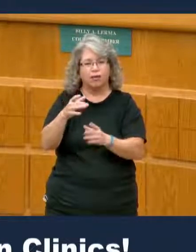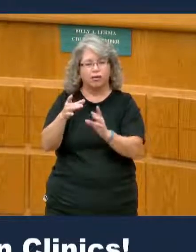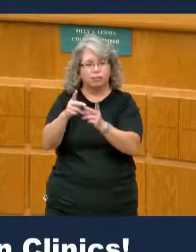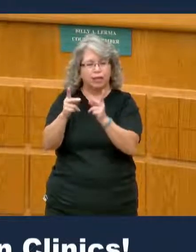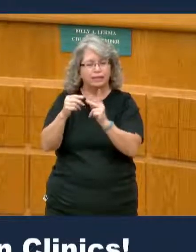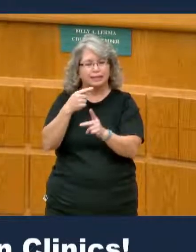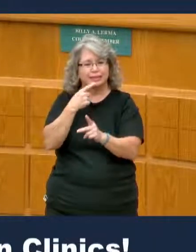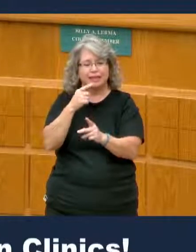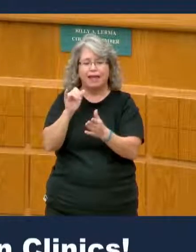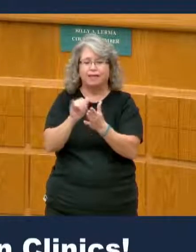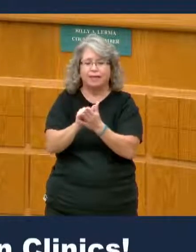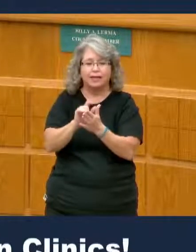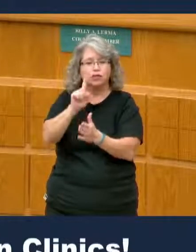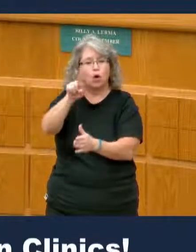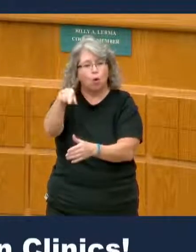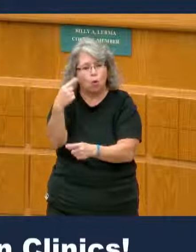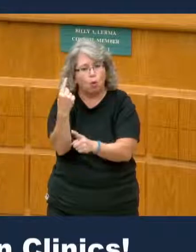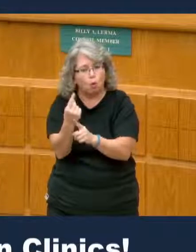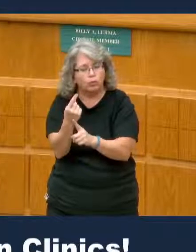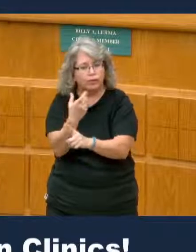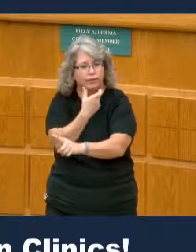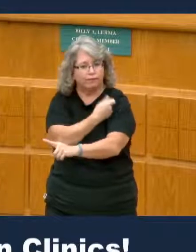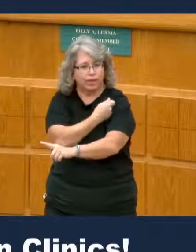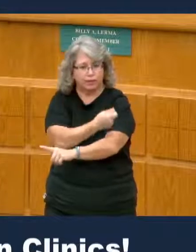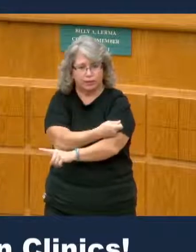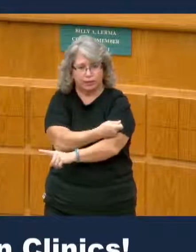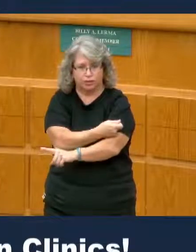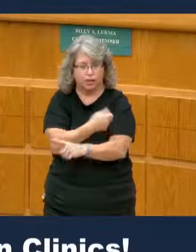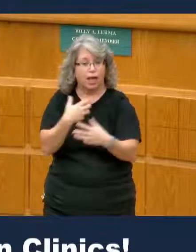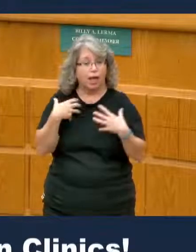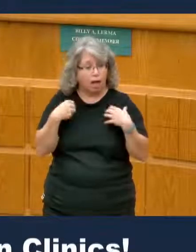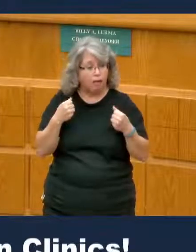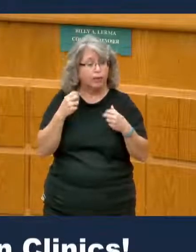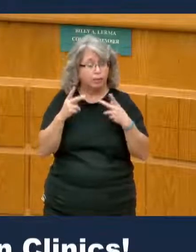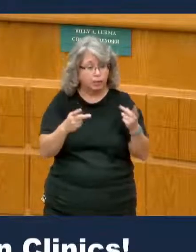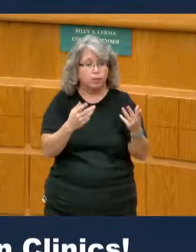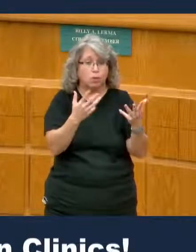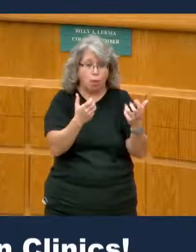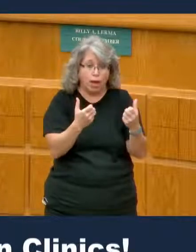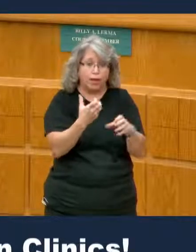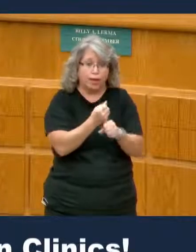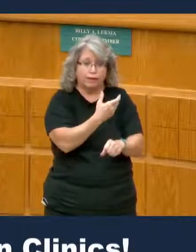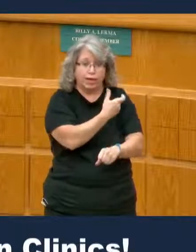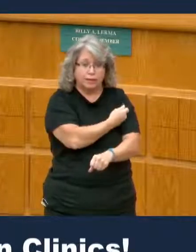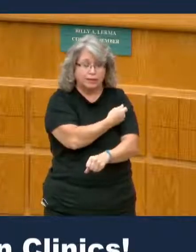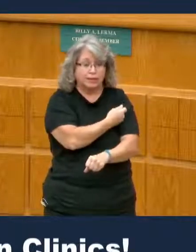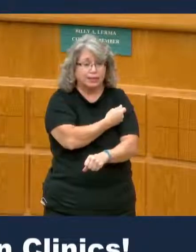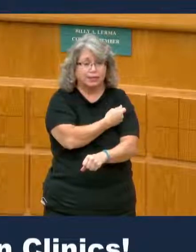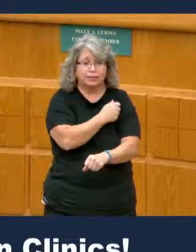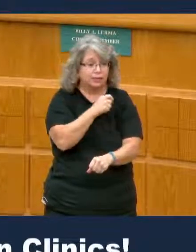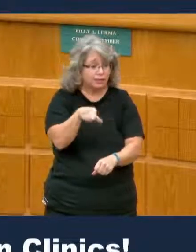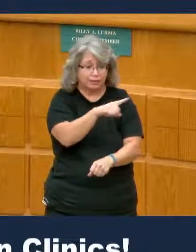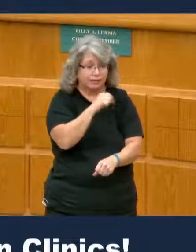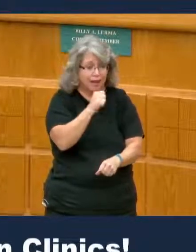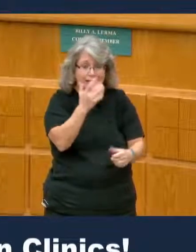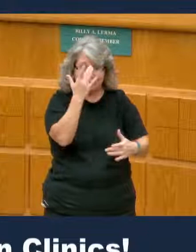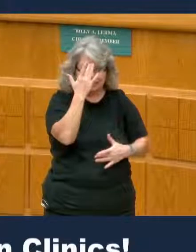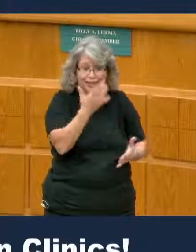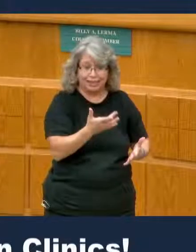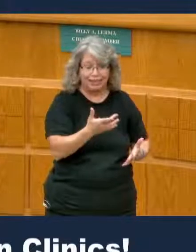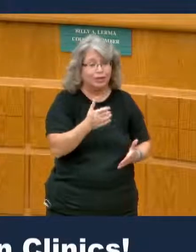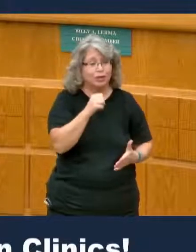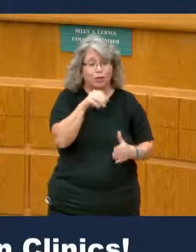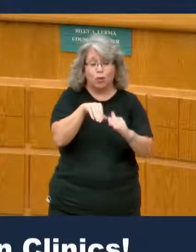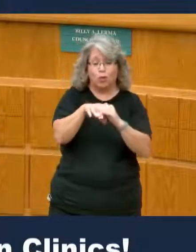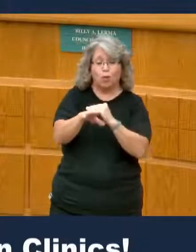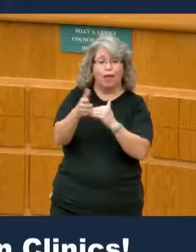healthy individuals. They're not sick. They're trying to get vaccinated. So please don't go in there asking, can I get tested? Do y'all do swabbing here?